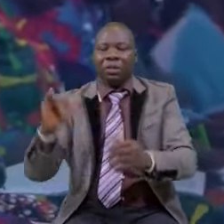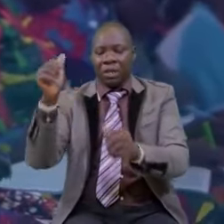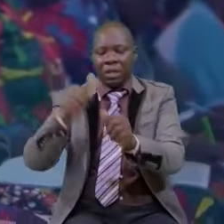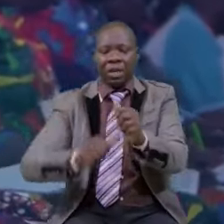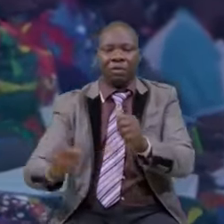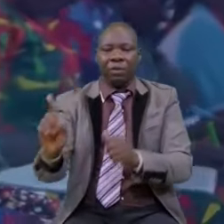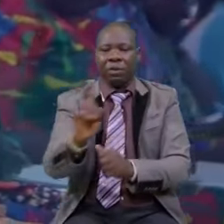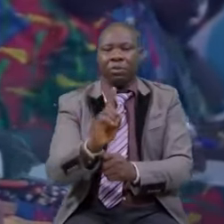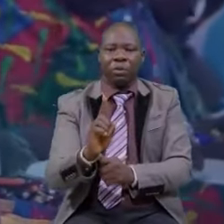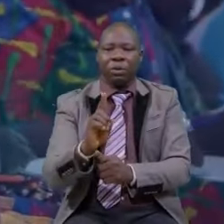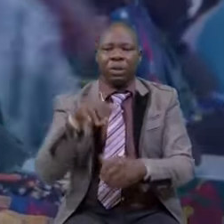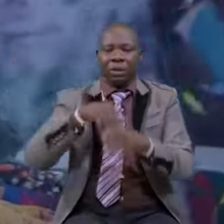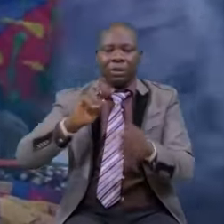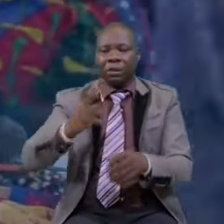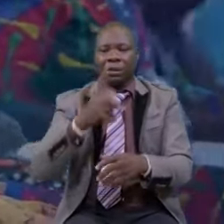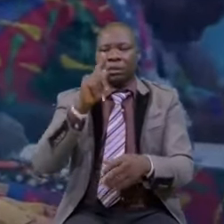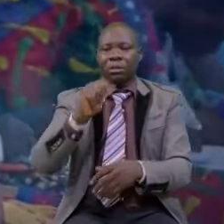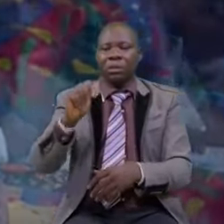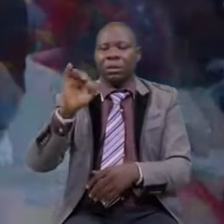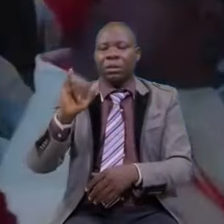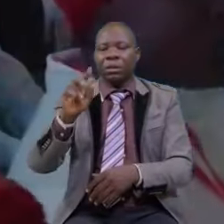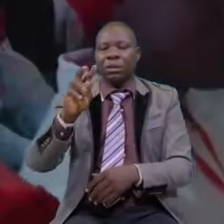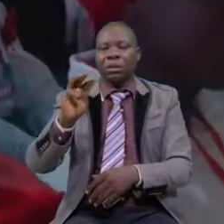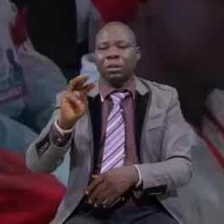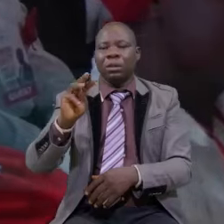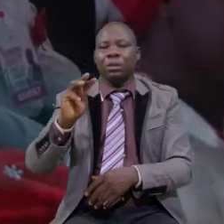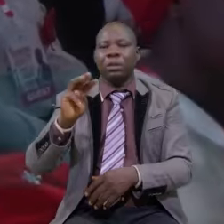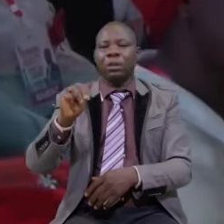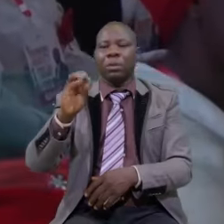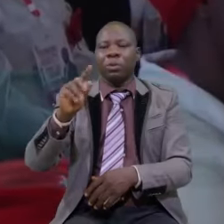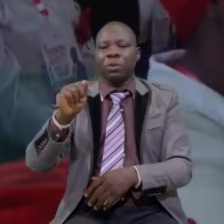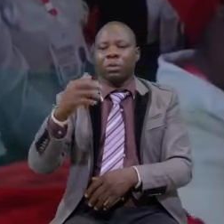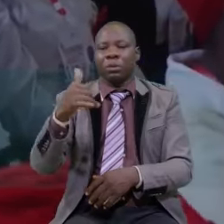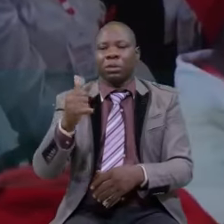at 2 Timothy chapter 3, and I'm reading from verse 16.